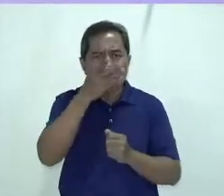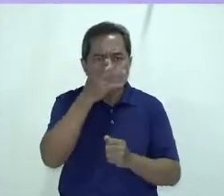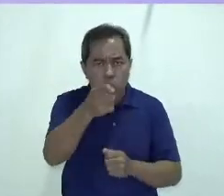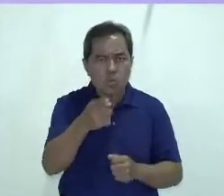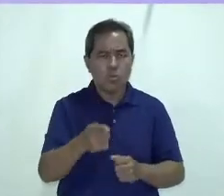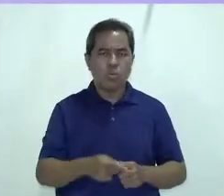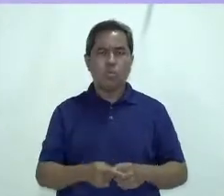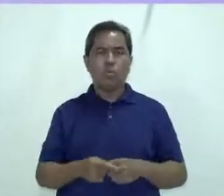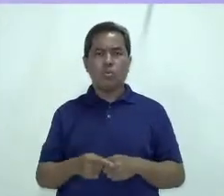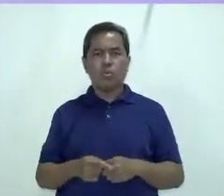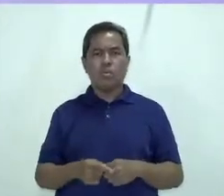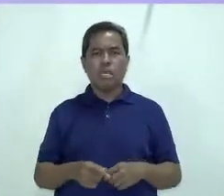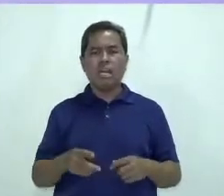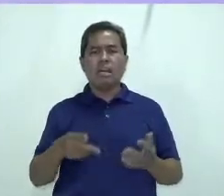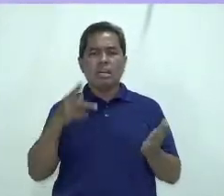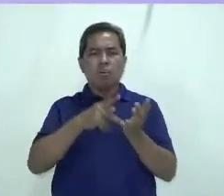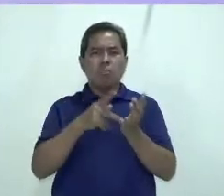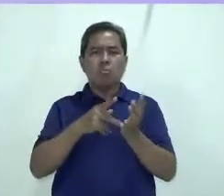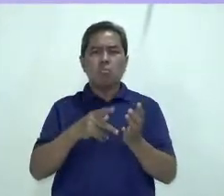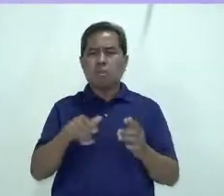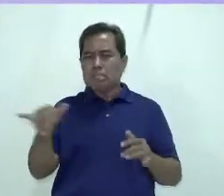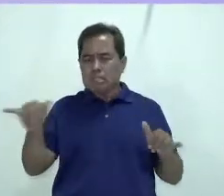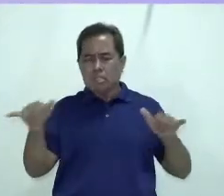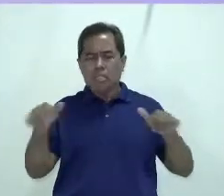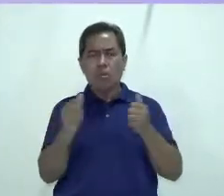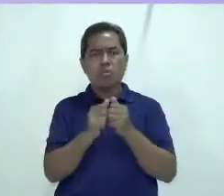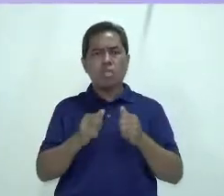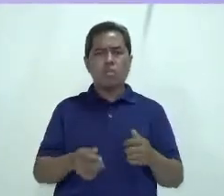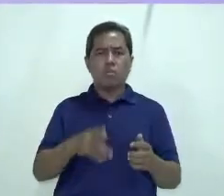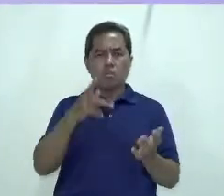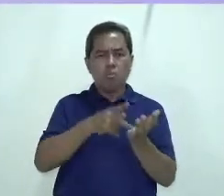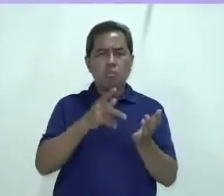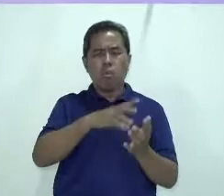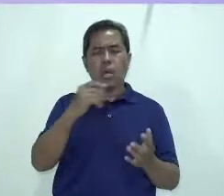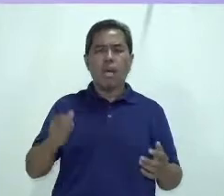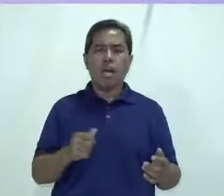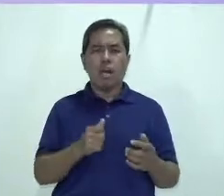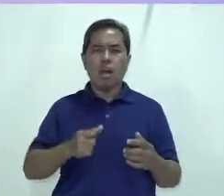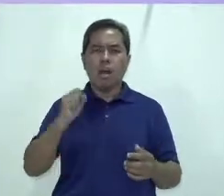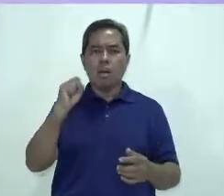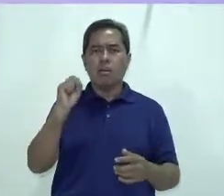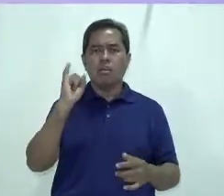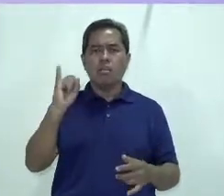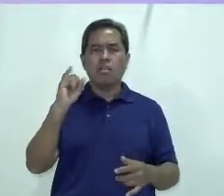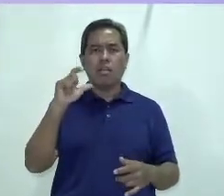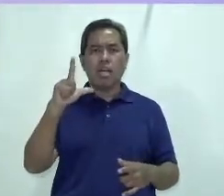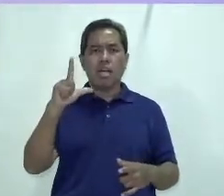you. When Paul and Silas were in court, God was there.